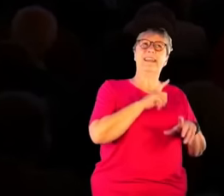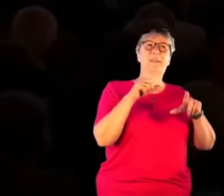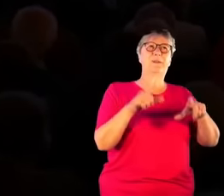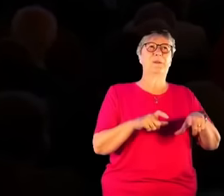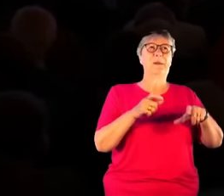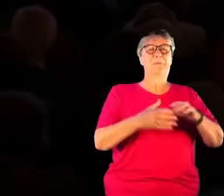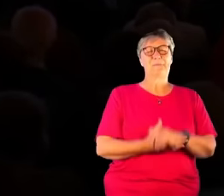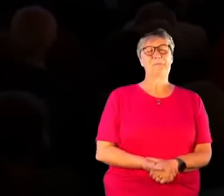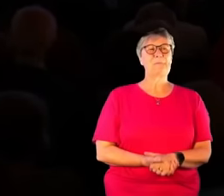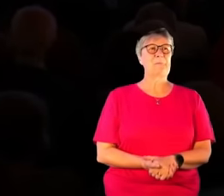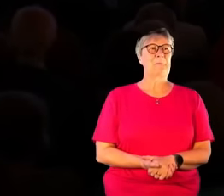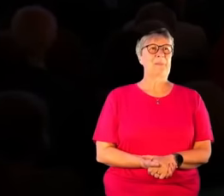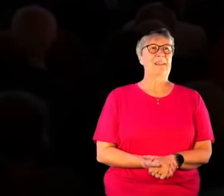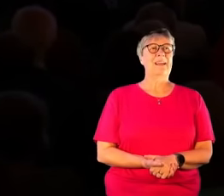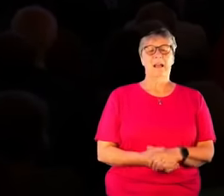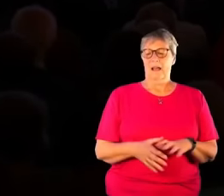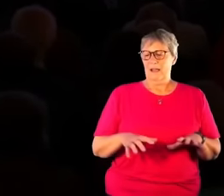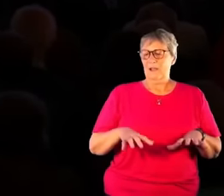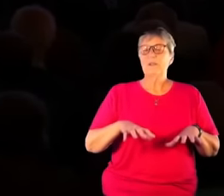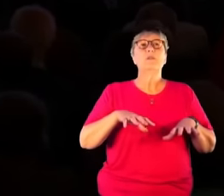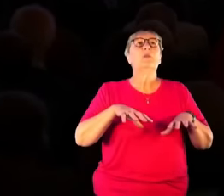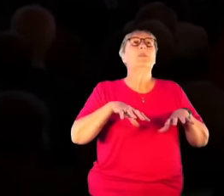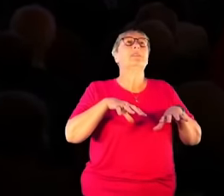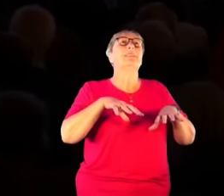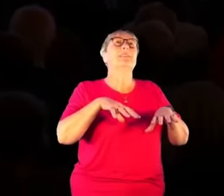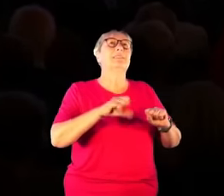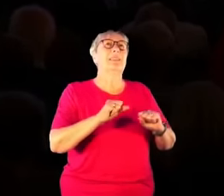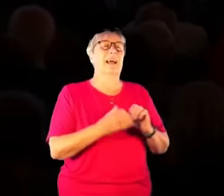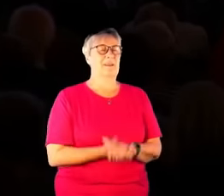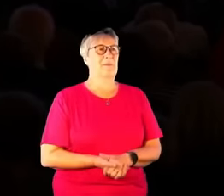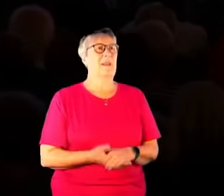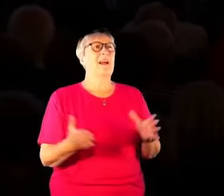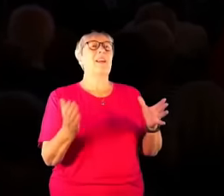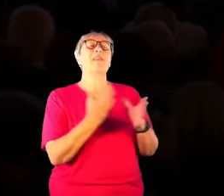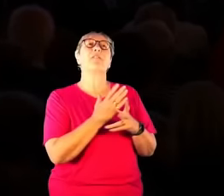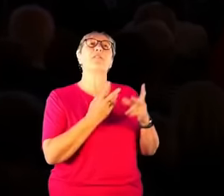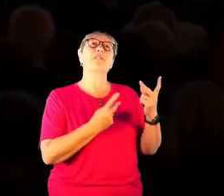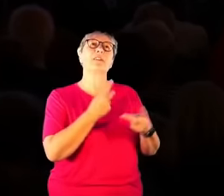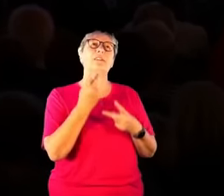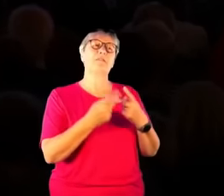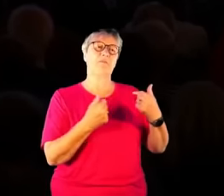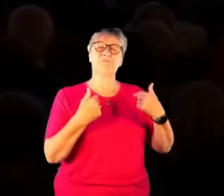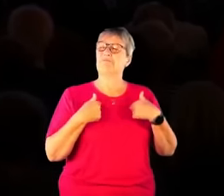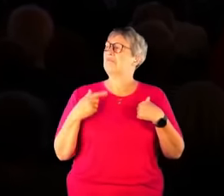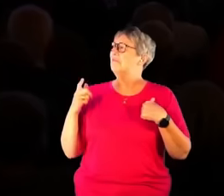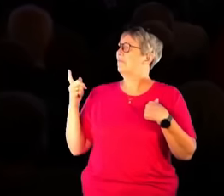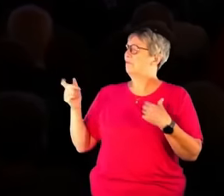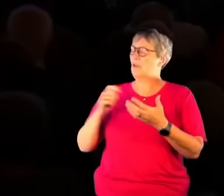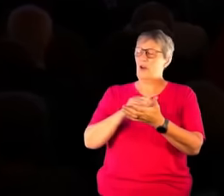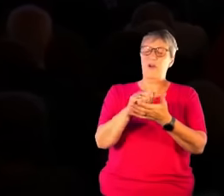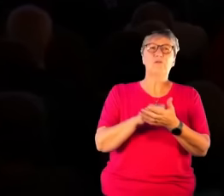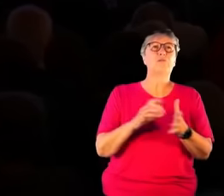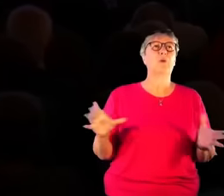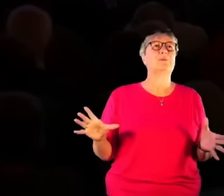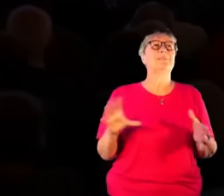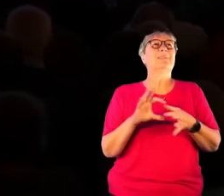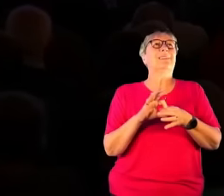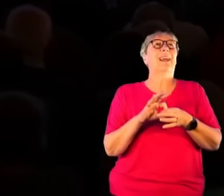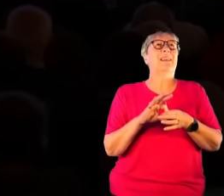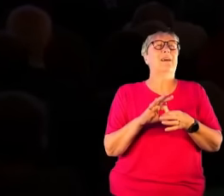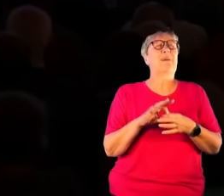Oh. We're going to play, to start with, the first song that Colin and I actually wrote together. I think it was back in about 2010,